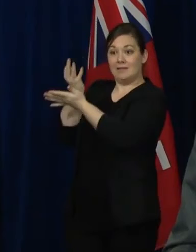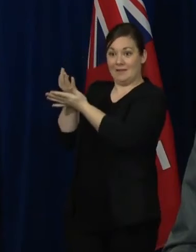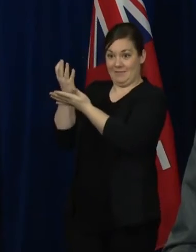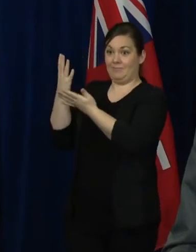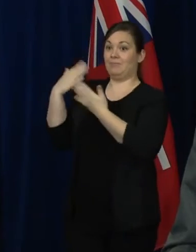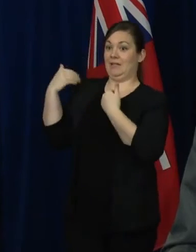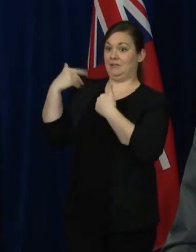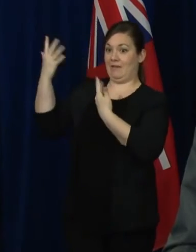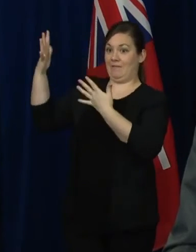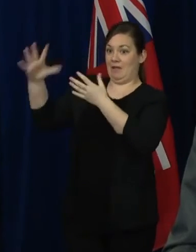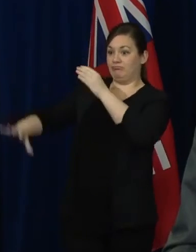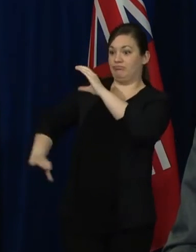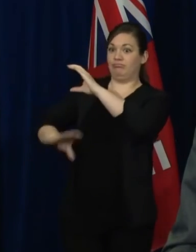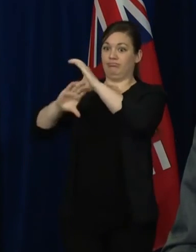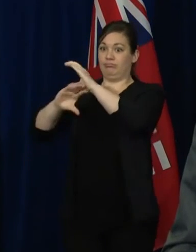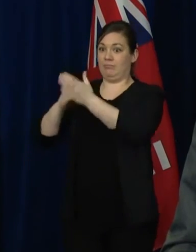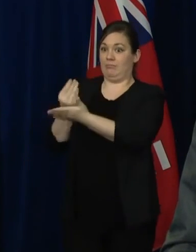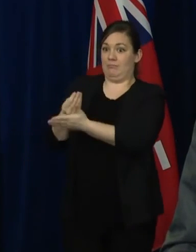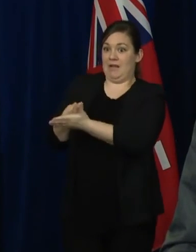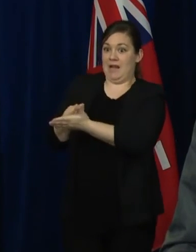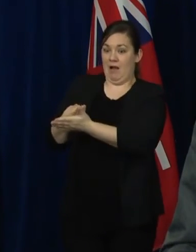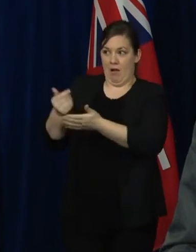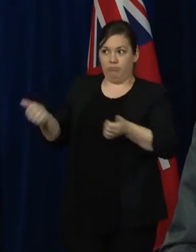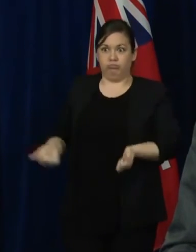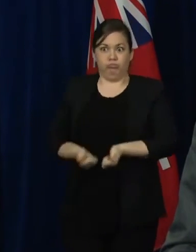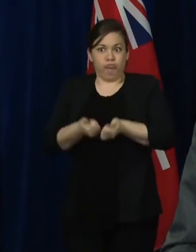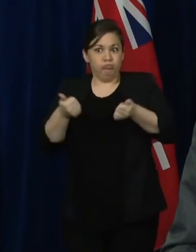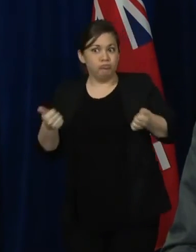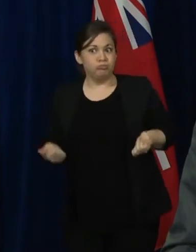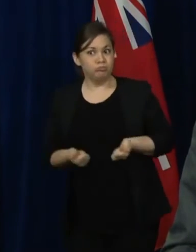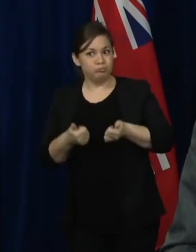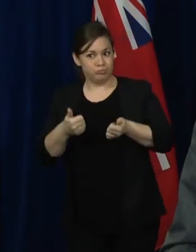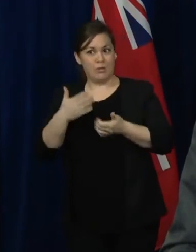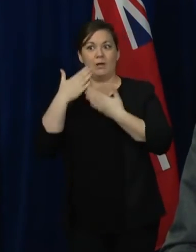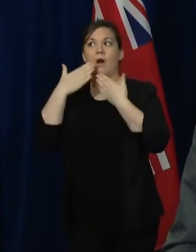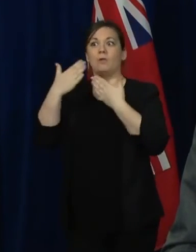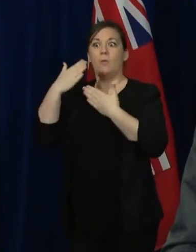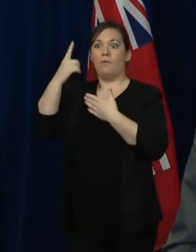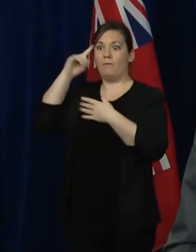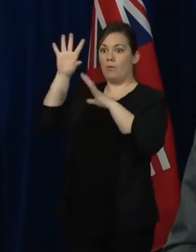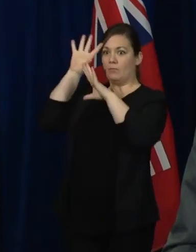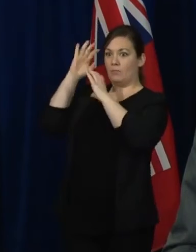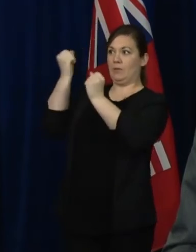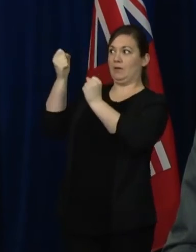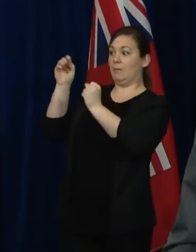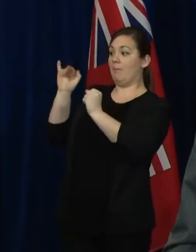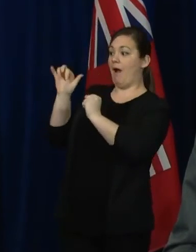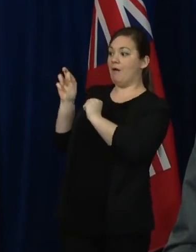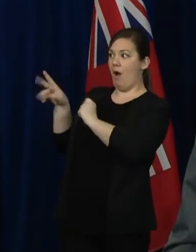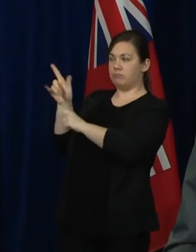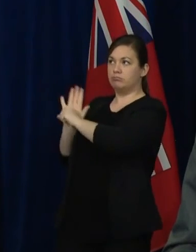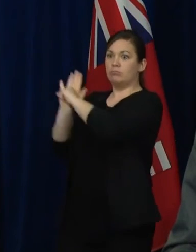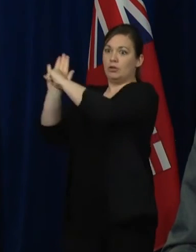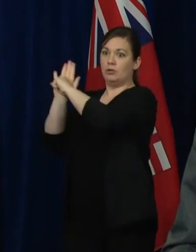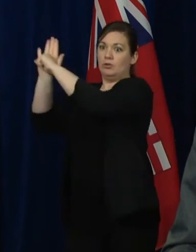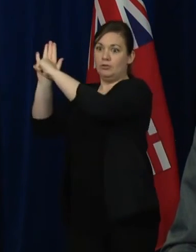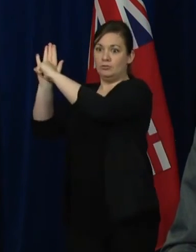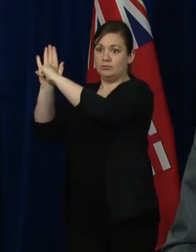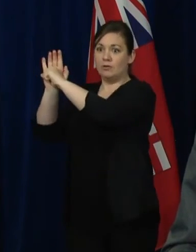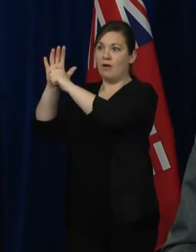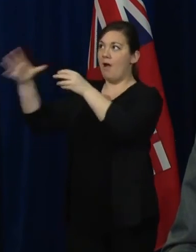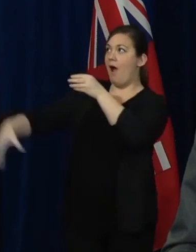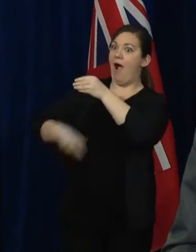urgings of Premier Ford, who had been pushing for that and lobbying for that. But as we've said, this is a good